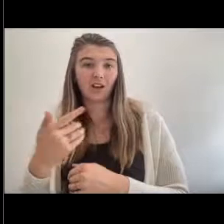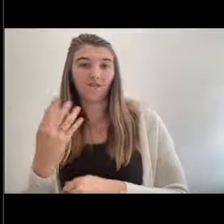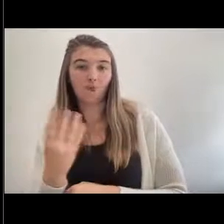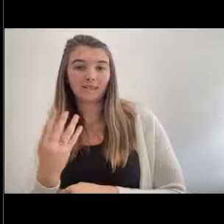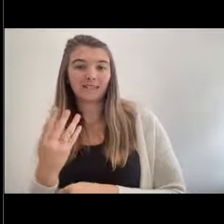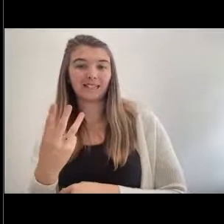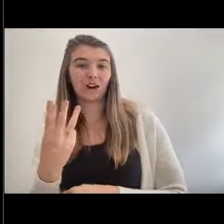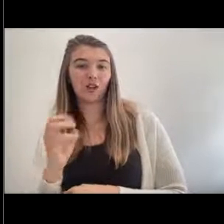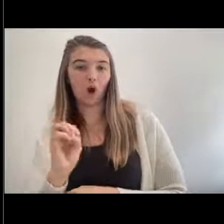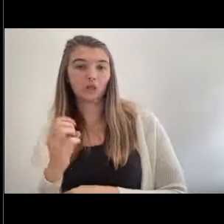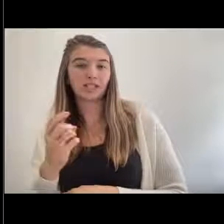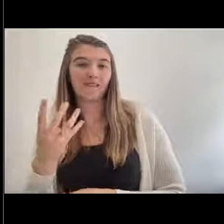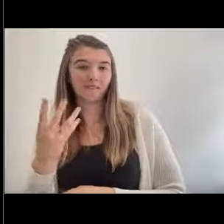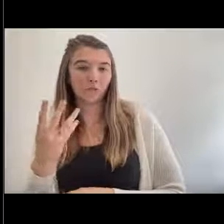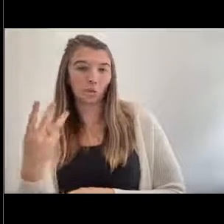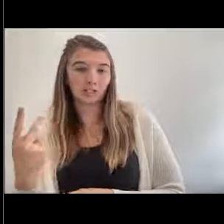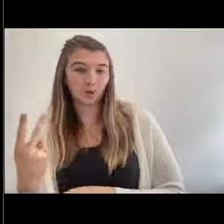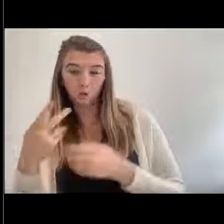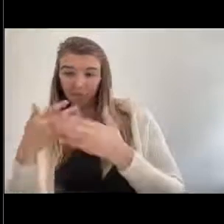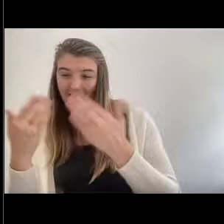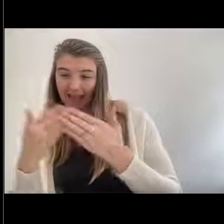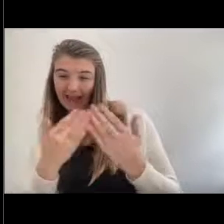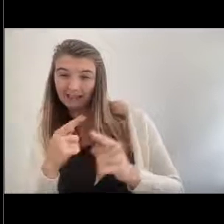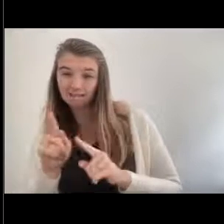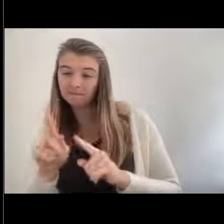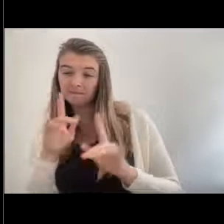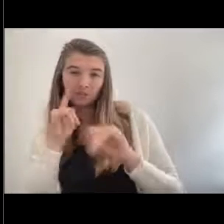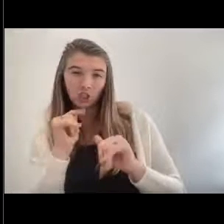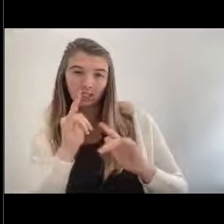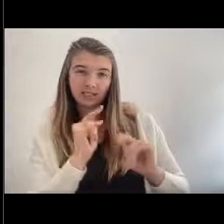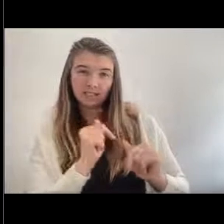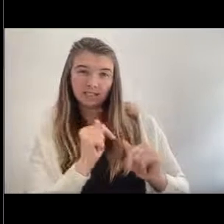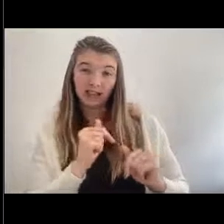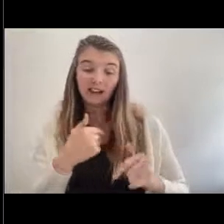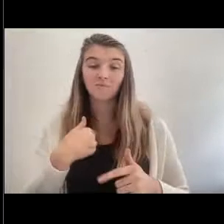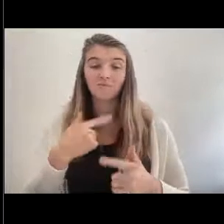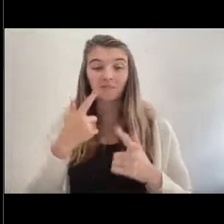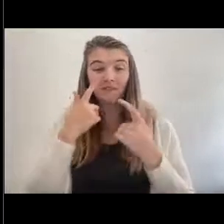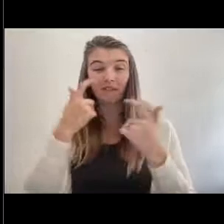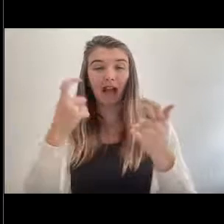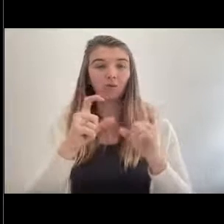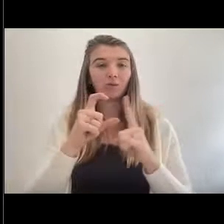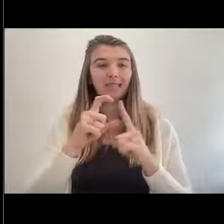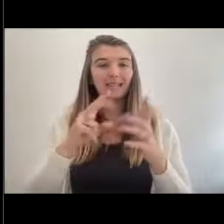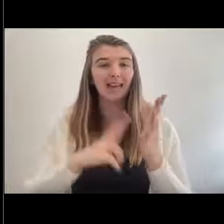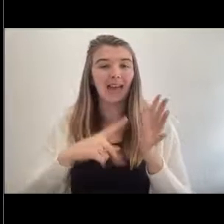both sequence the microbial community and to look for breakdown products of PET in the surrounding water.